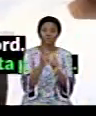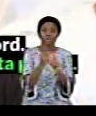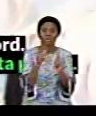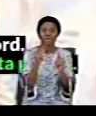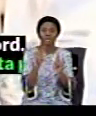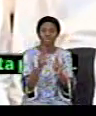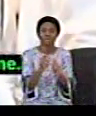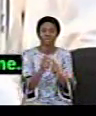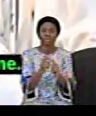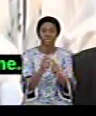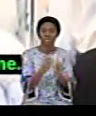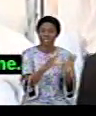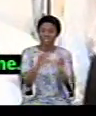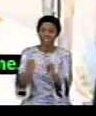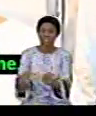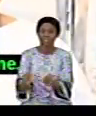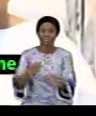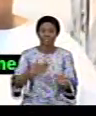foreign